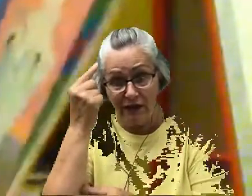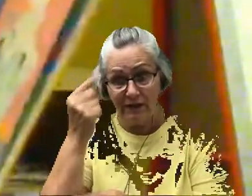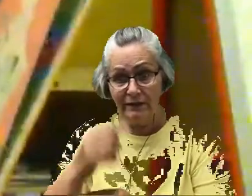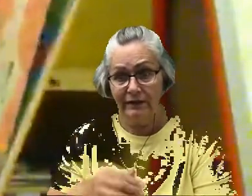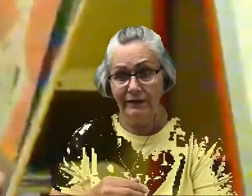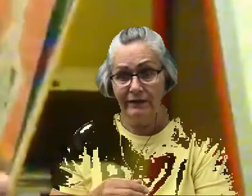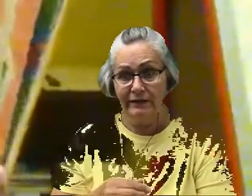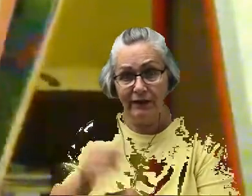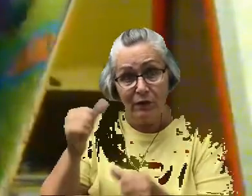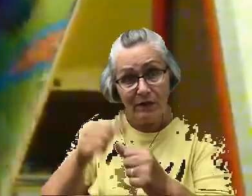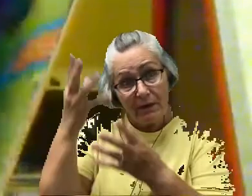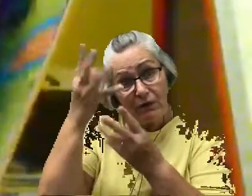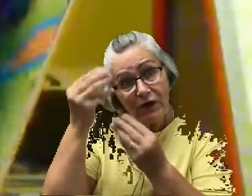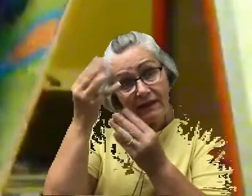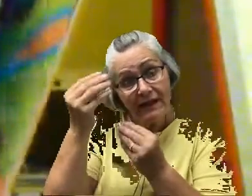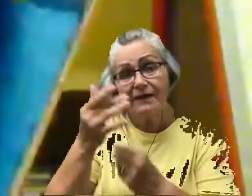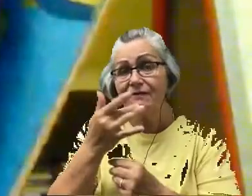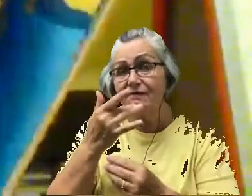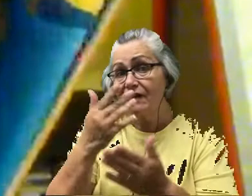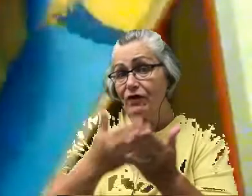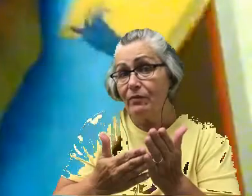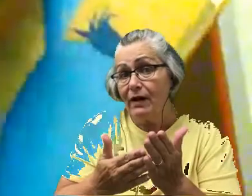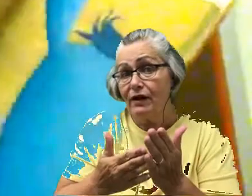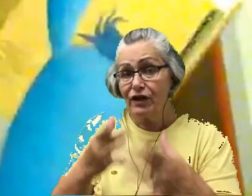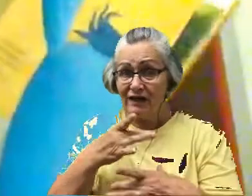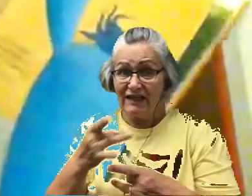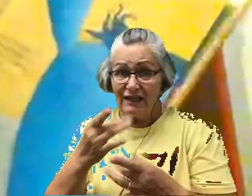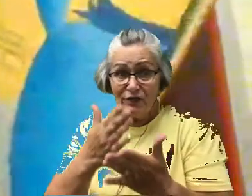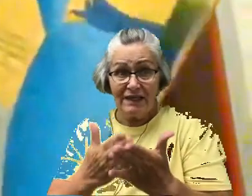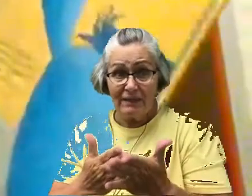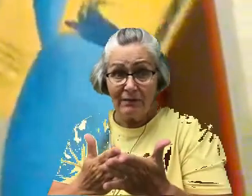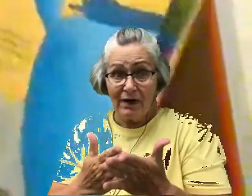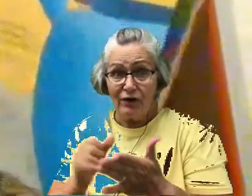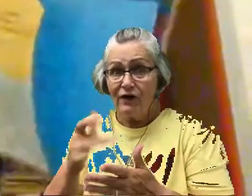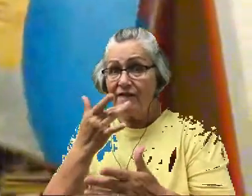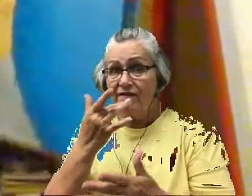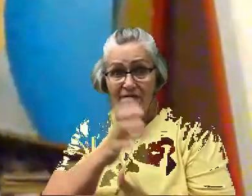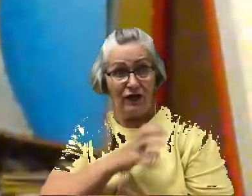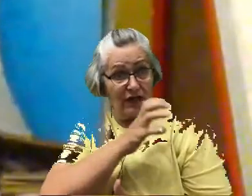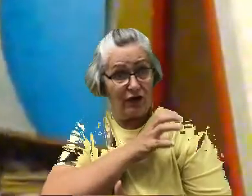So remember, be thinking about a favorite part or an interesting part or a favorite character.